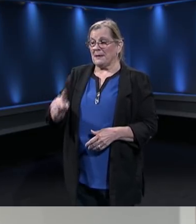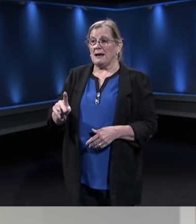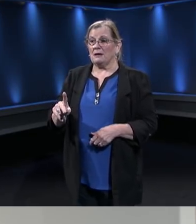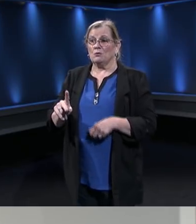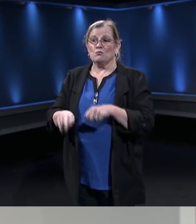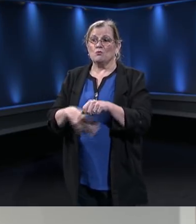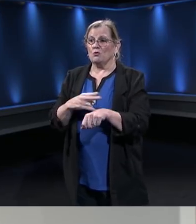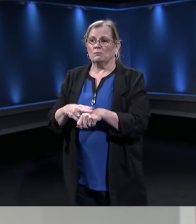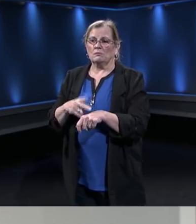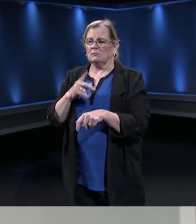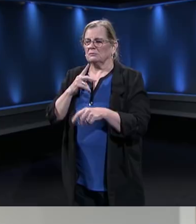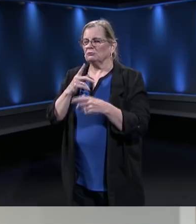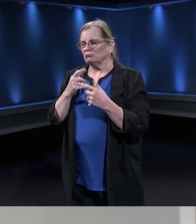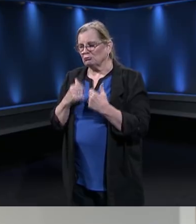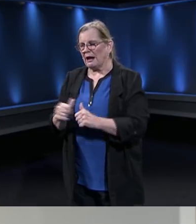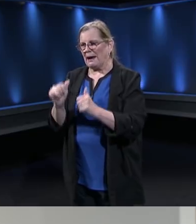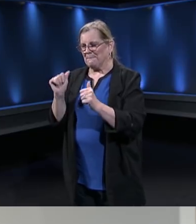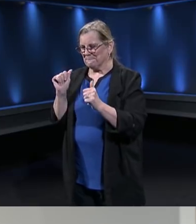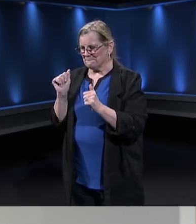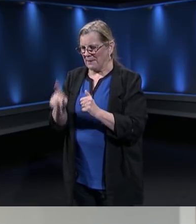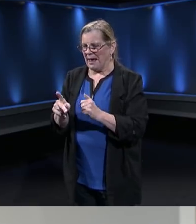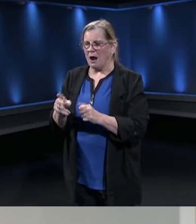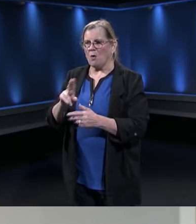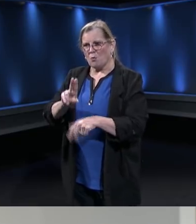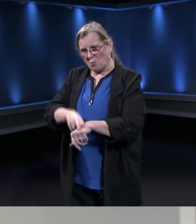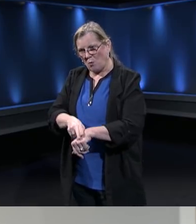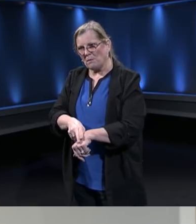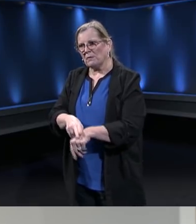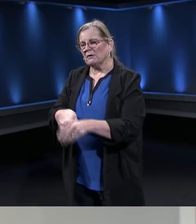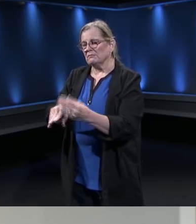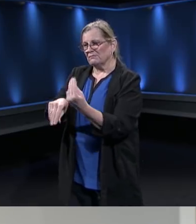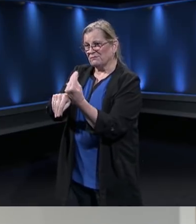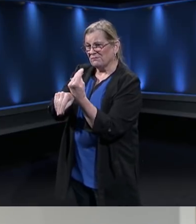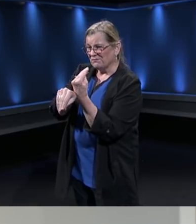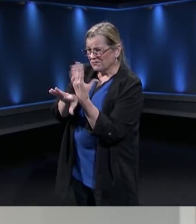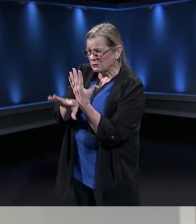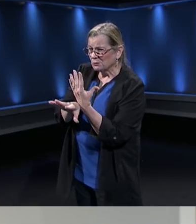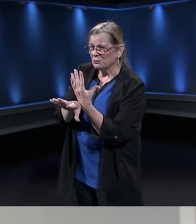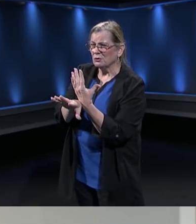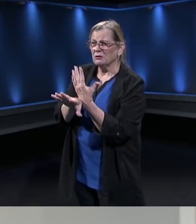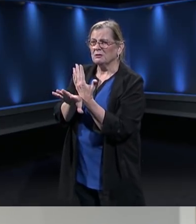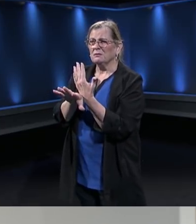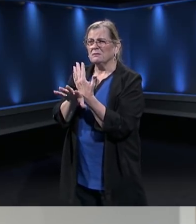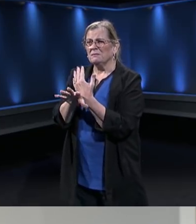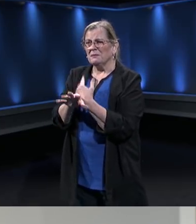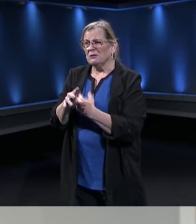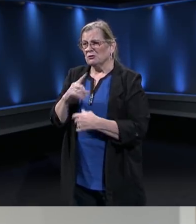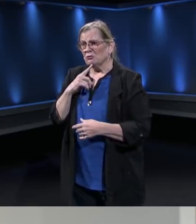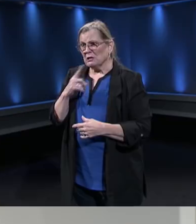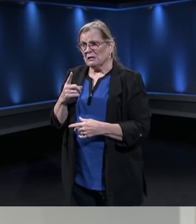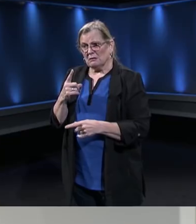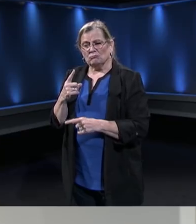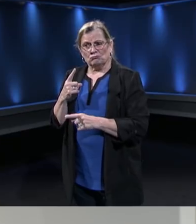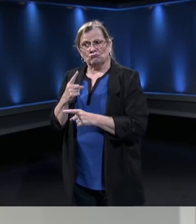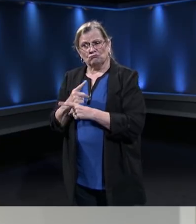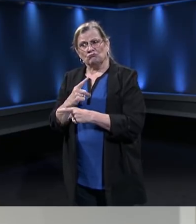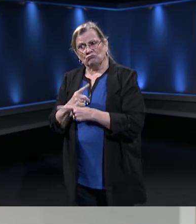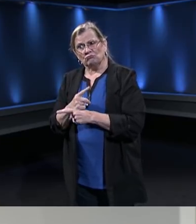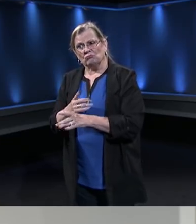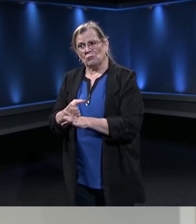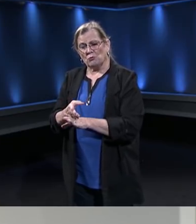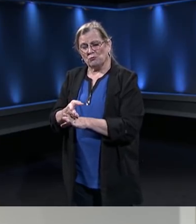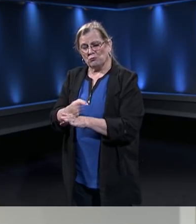possible, even as we start the school year virtually. These are the bell schedules pre-COVID.